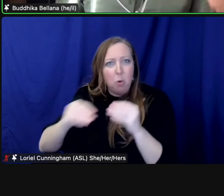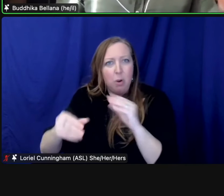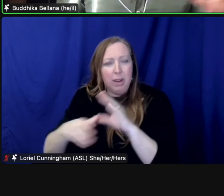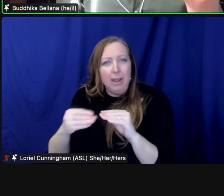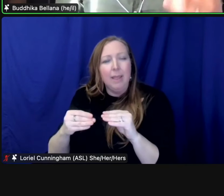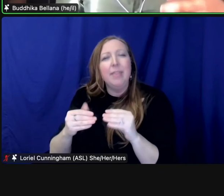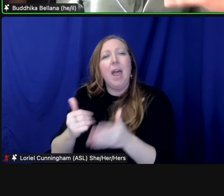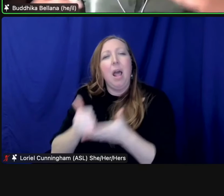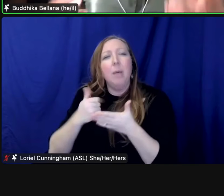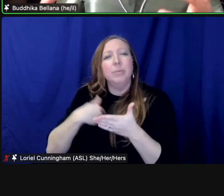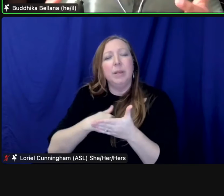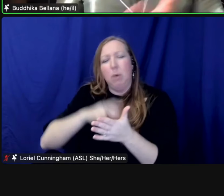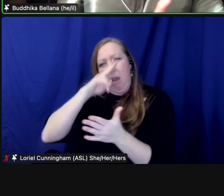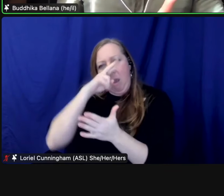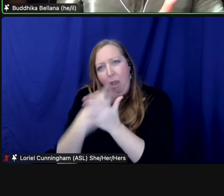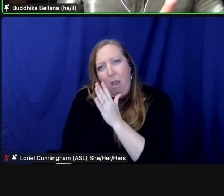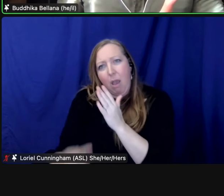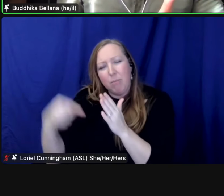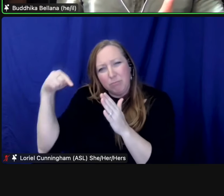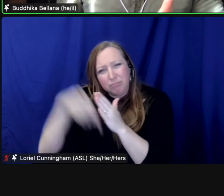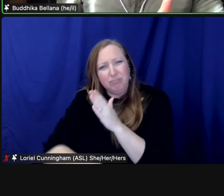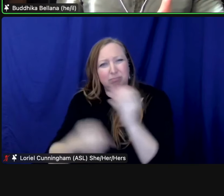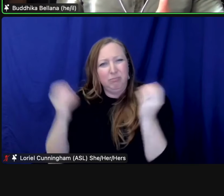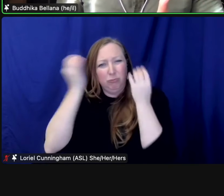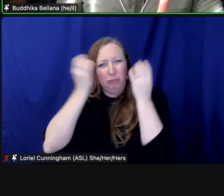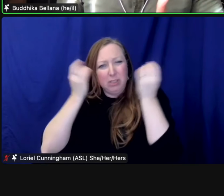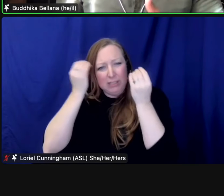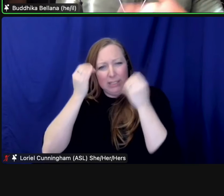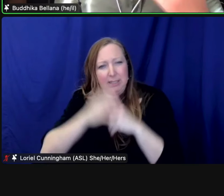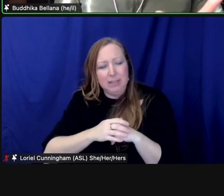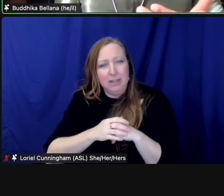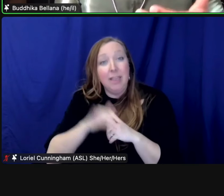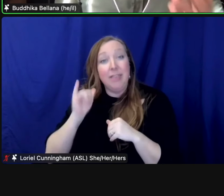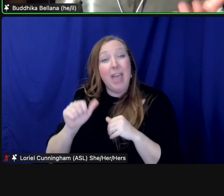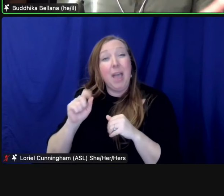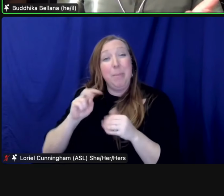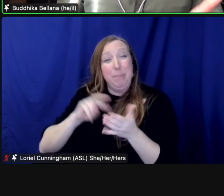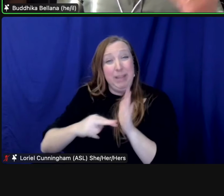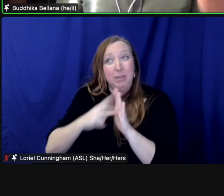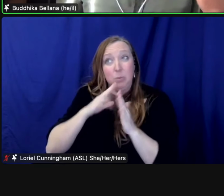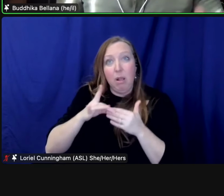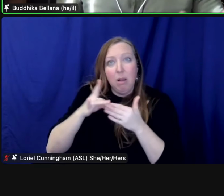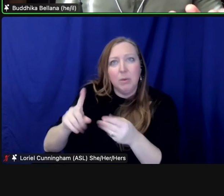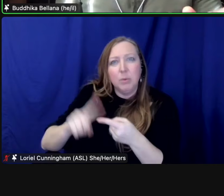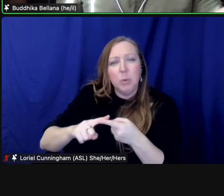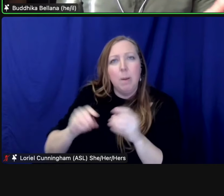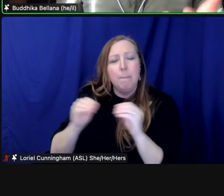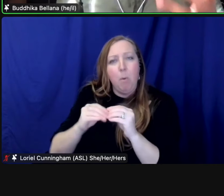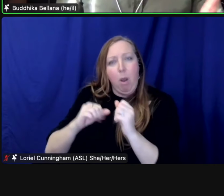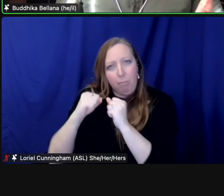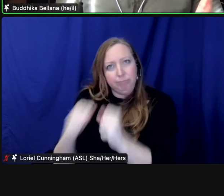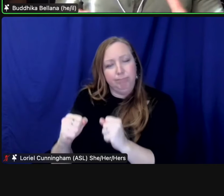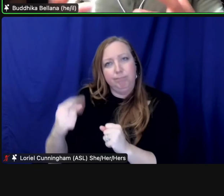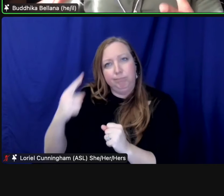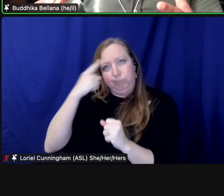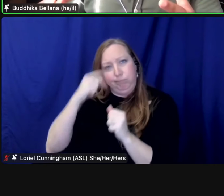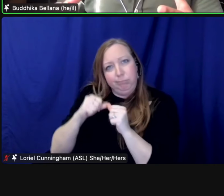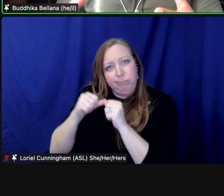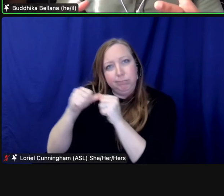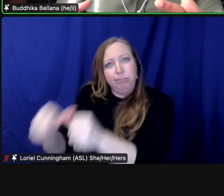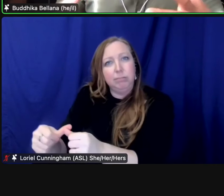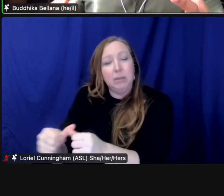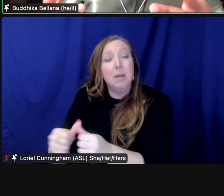if these are deeper, then they should lead to more robust representations in memory, but maybe not just in terms of explicit memory, maybe also